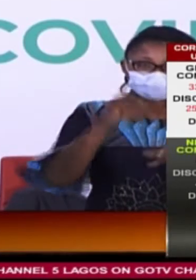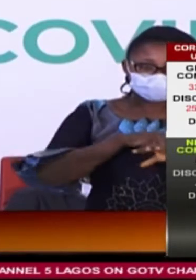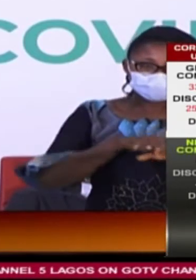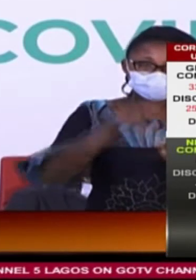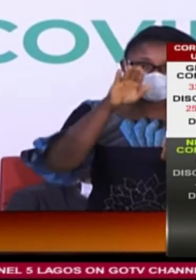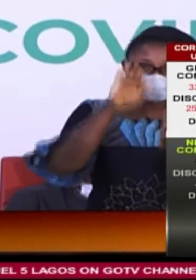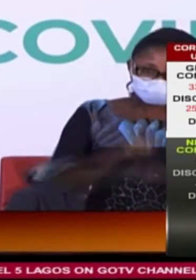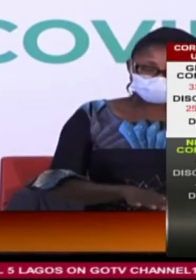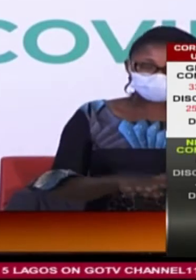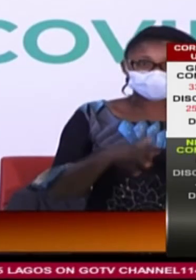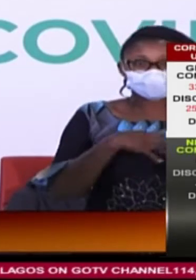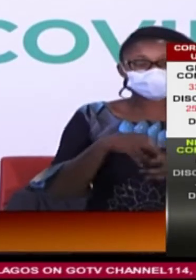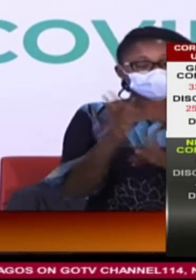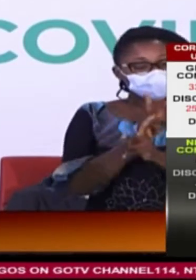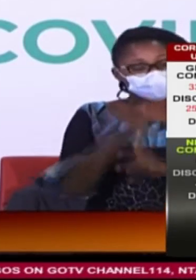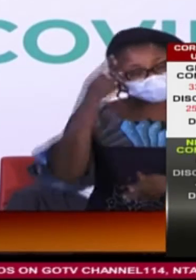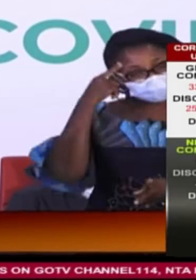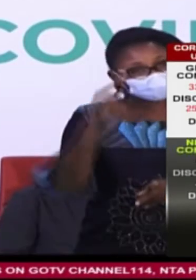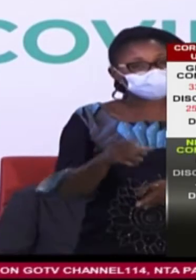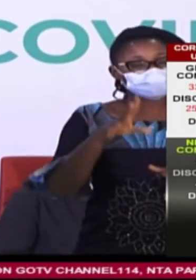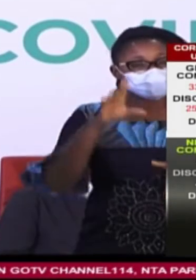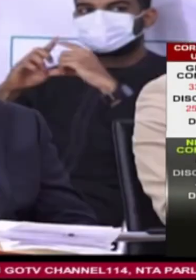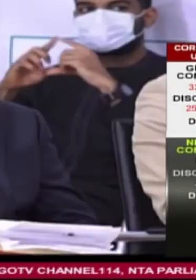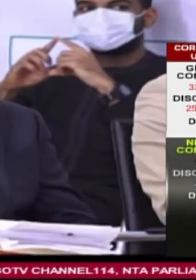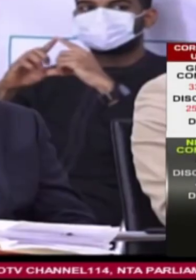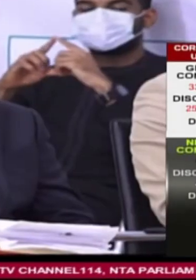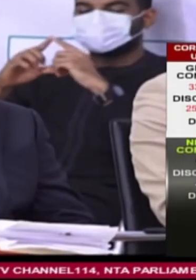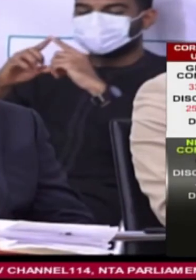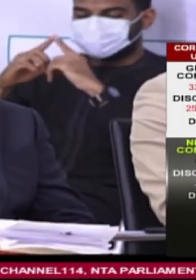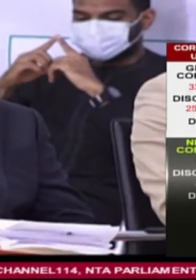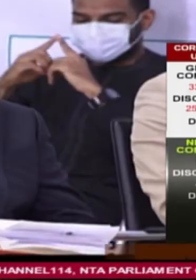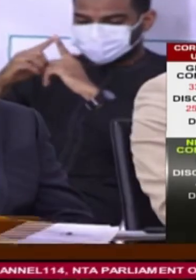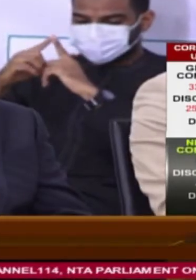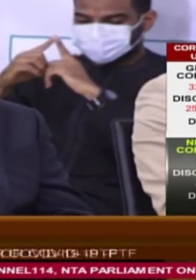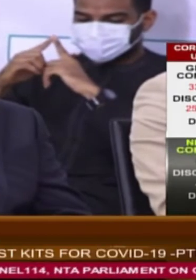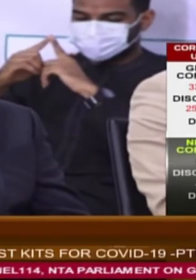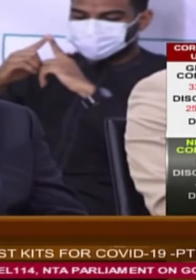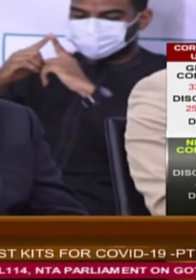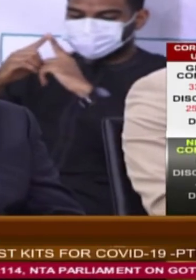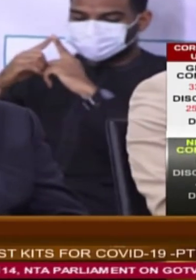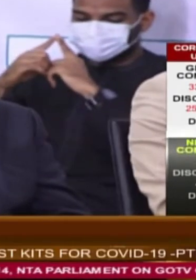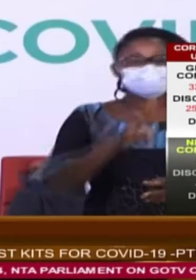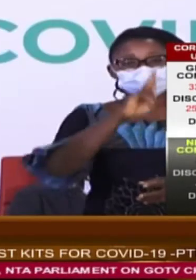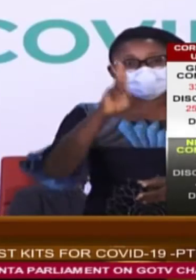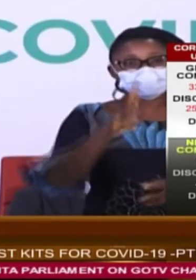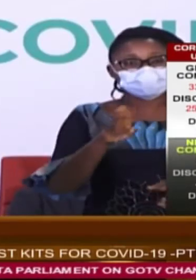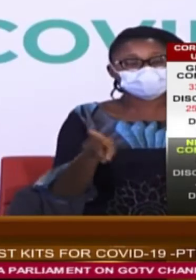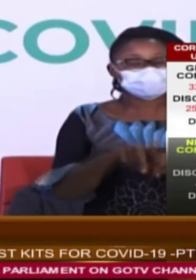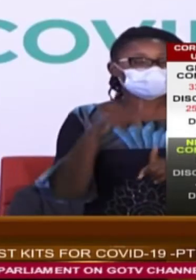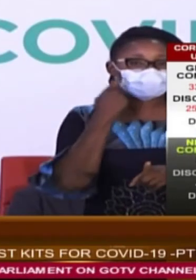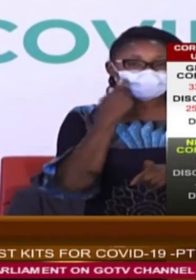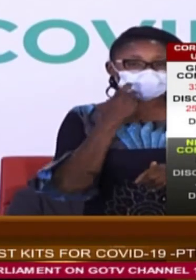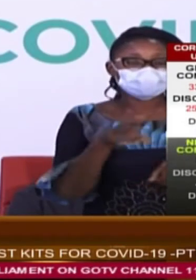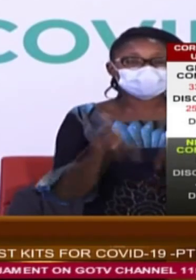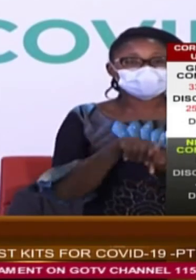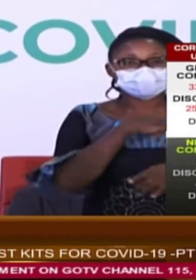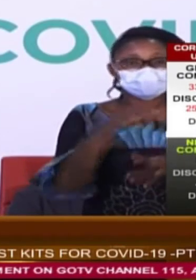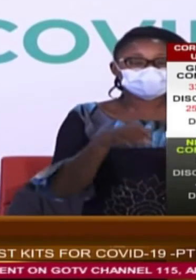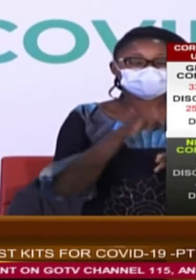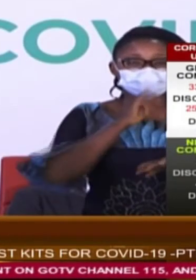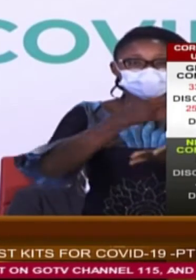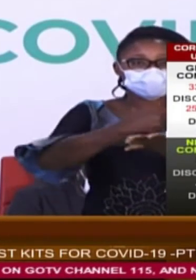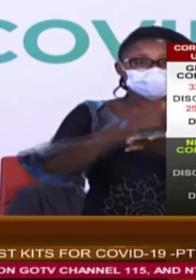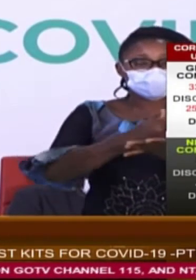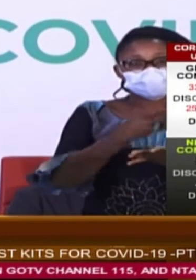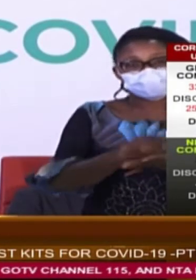care detection and surveillance. The technique will be deployed for use as soon as it is validated by the